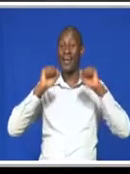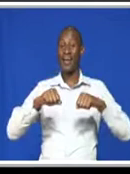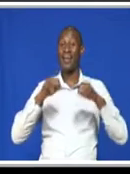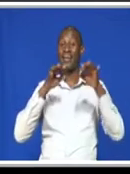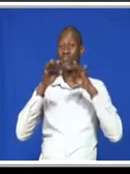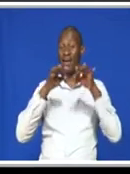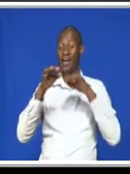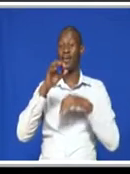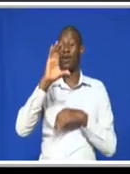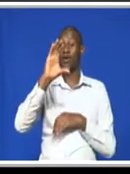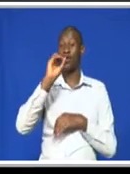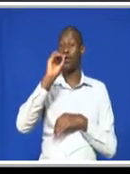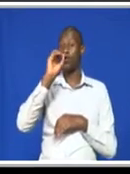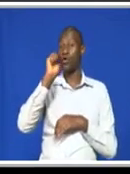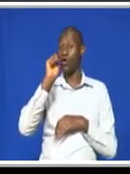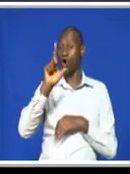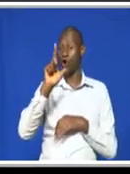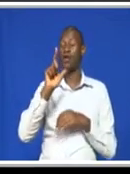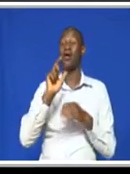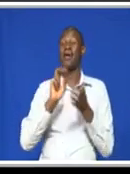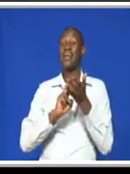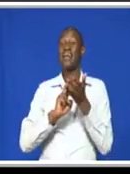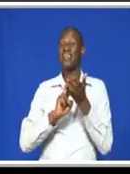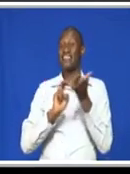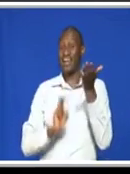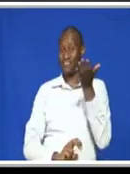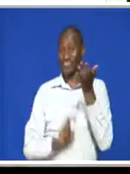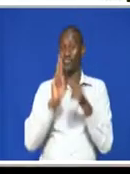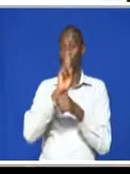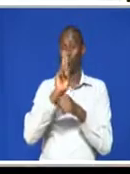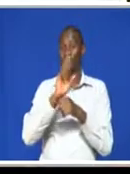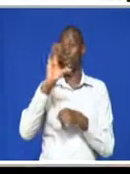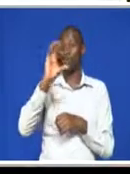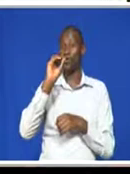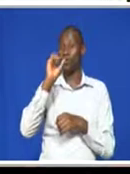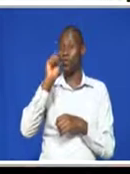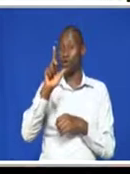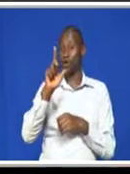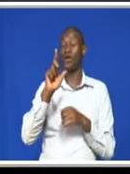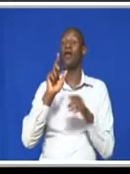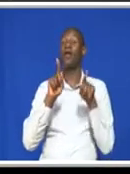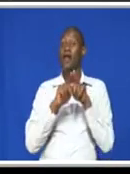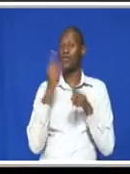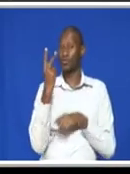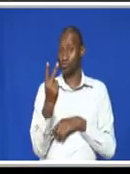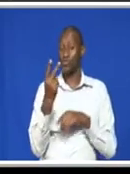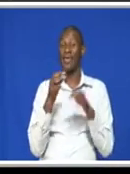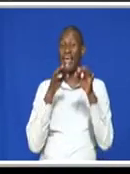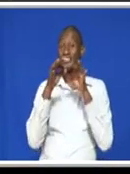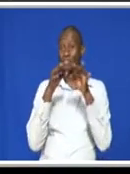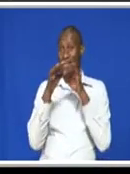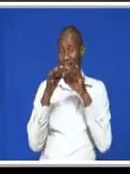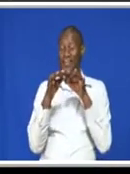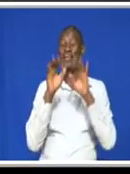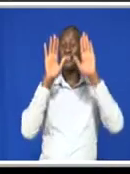coal and describe the disadvantages of using it. Number 2, we should be able to explain